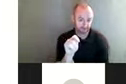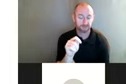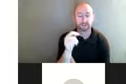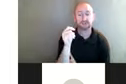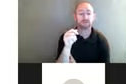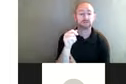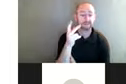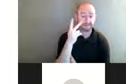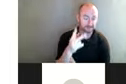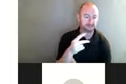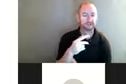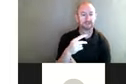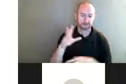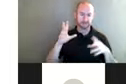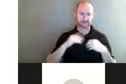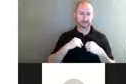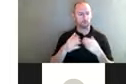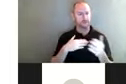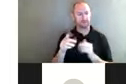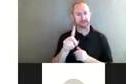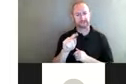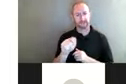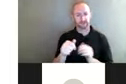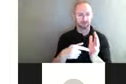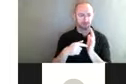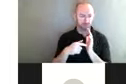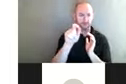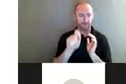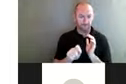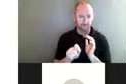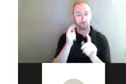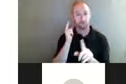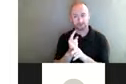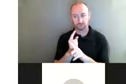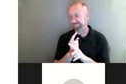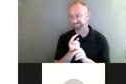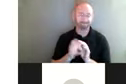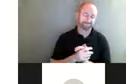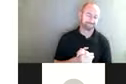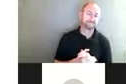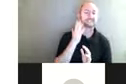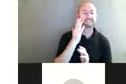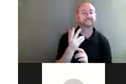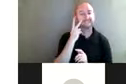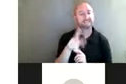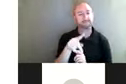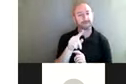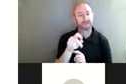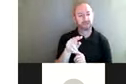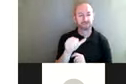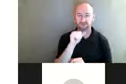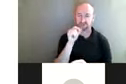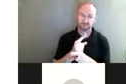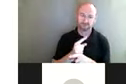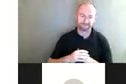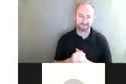of, I'm just going to accept whatever the data has shown me and therefore it's going to be right, you often get patterns that aren't actually right.